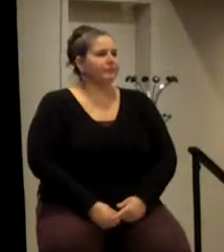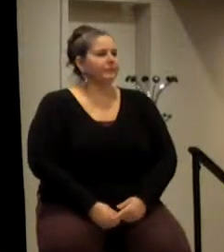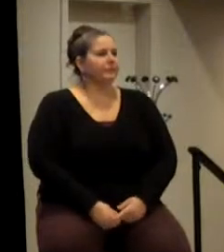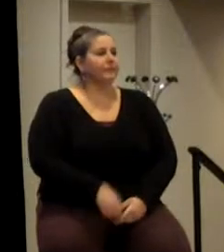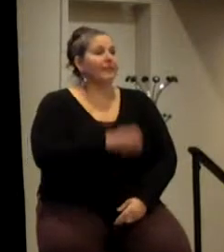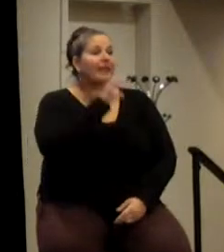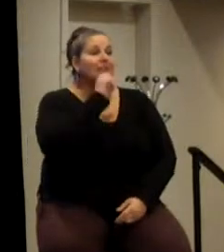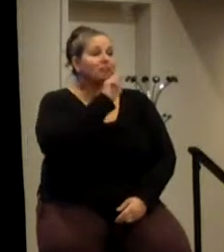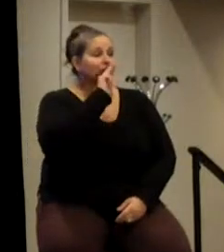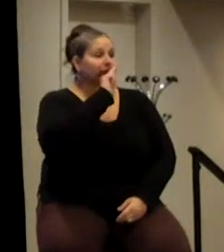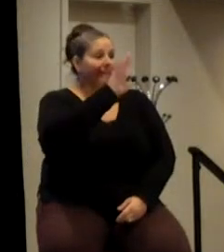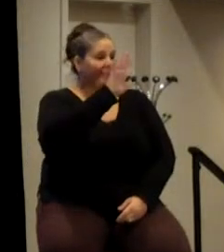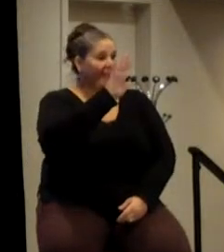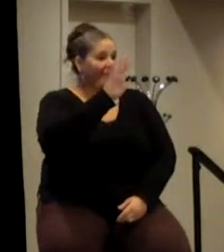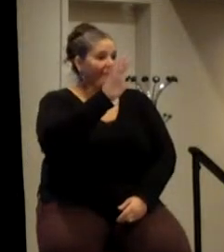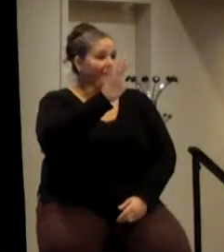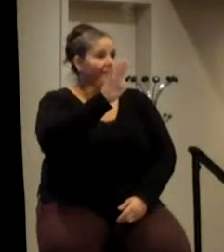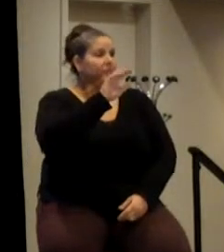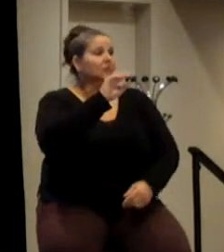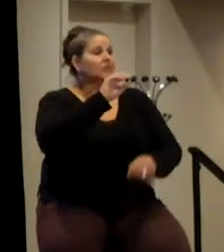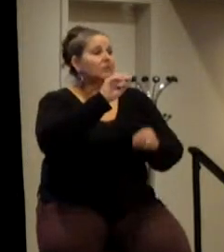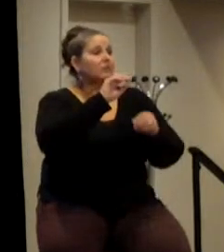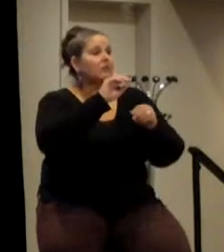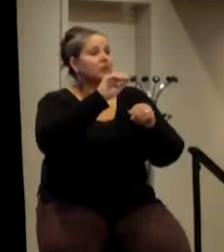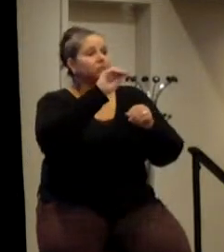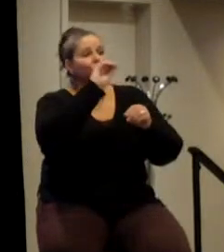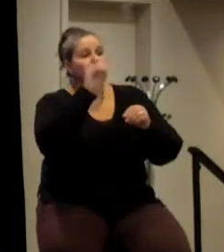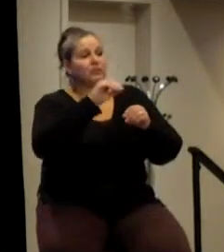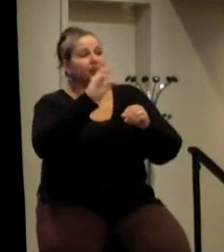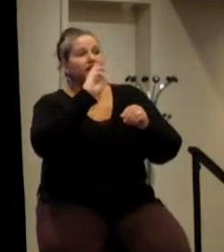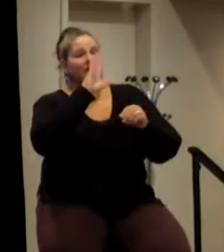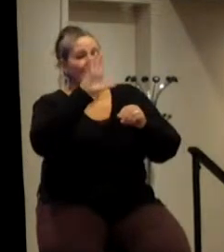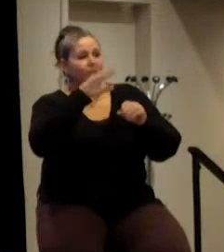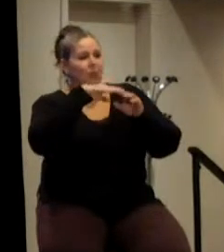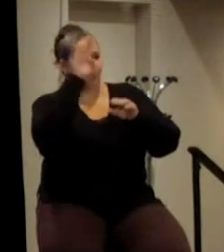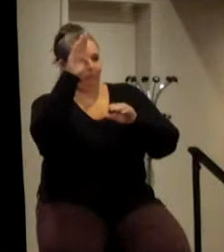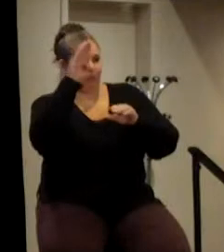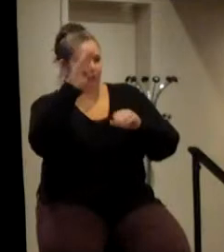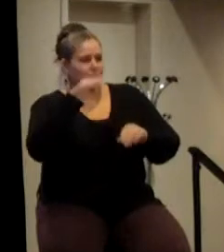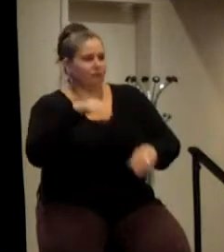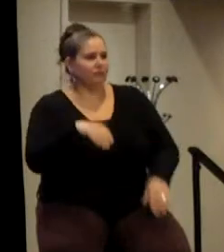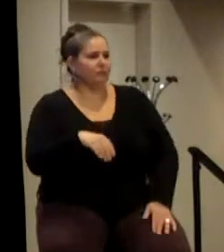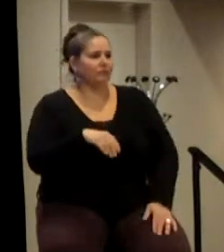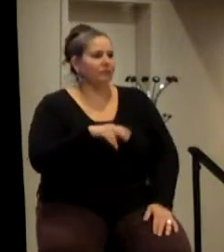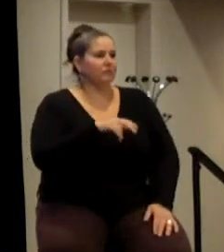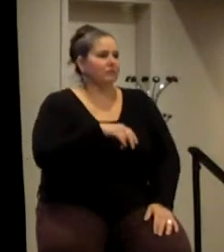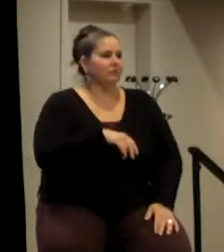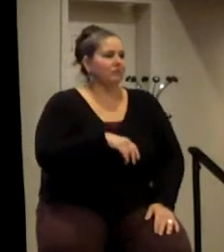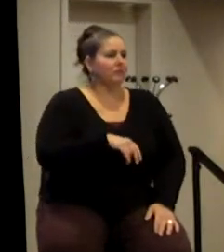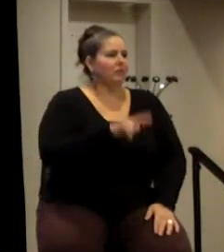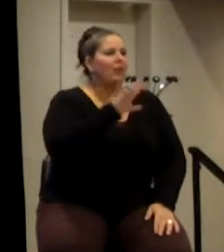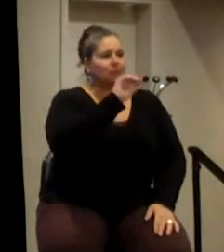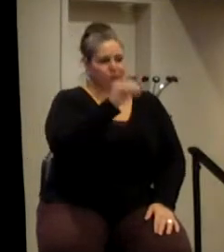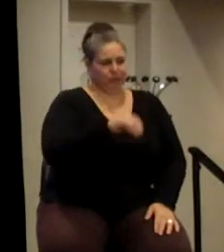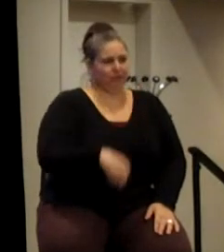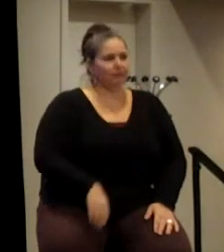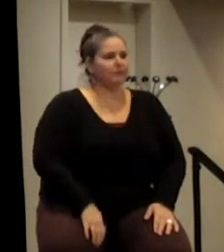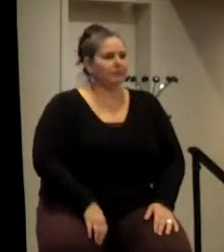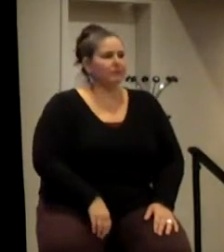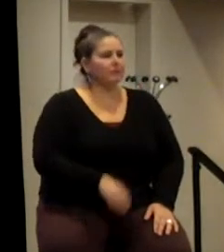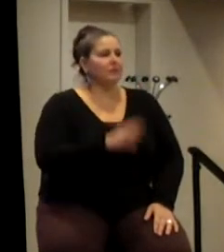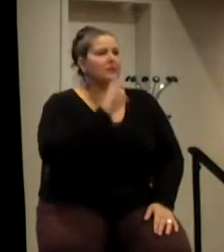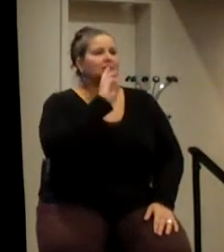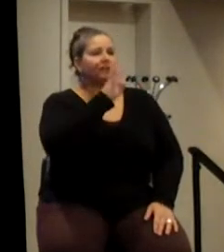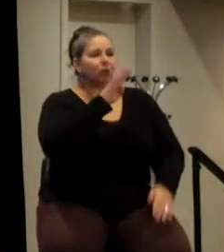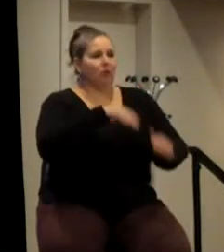over 65, 48% between 35 and 64, and 17% under